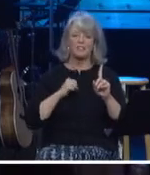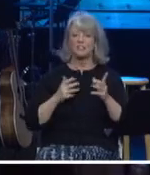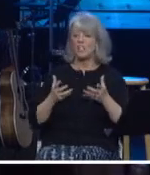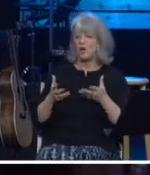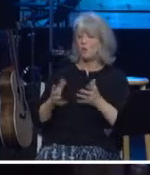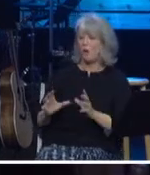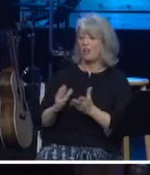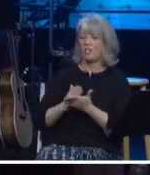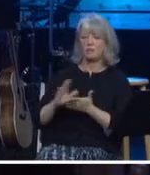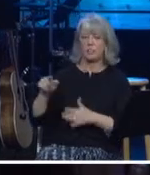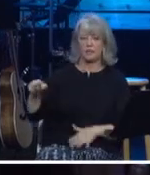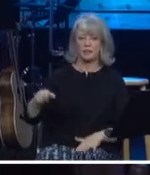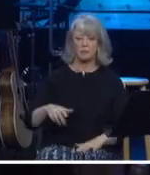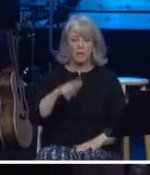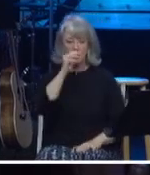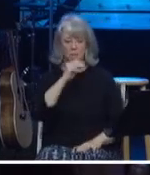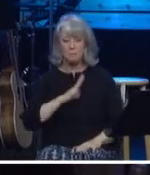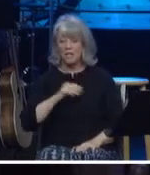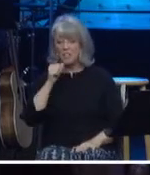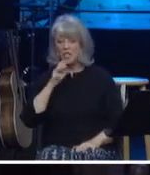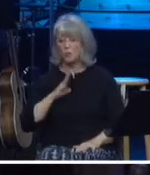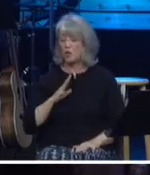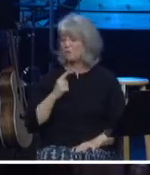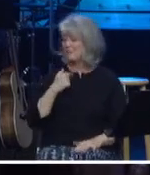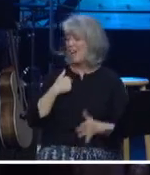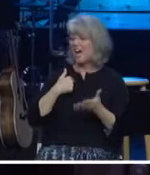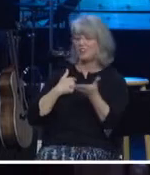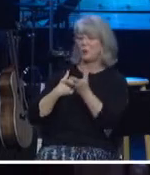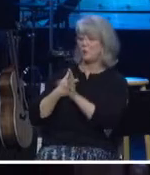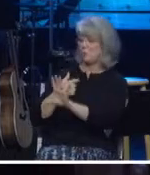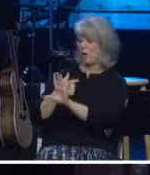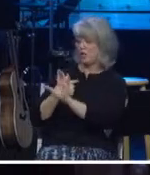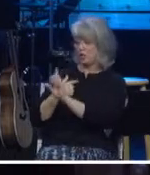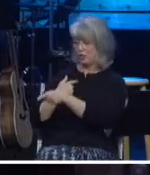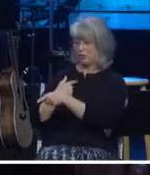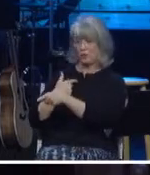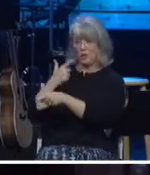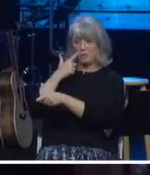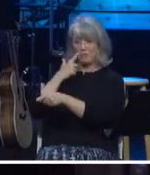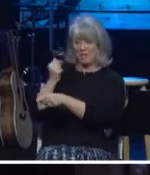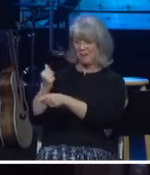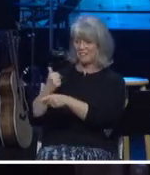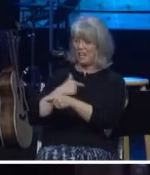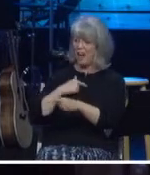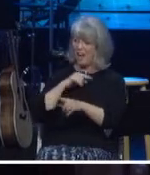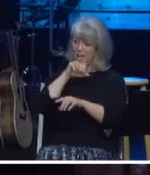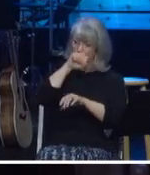Men and women reject the gospel because it takes aim at their infatuation with themselves.